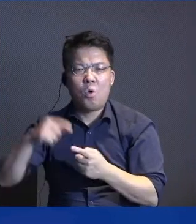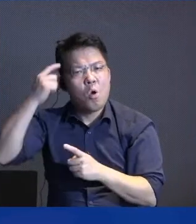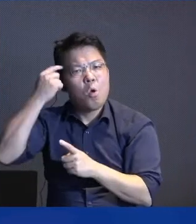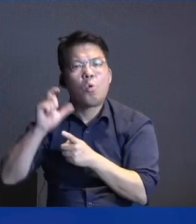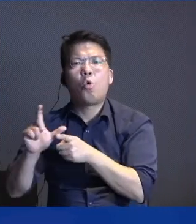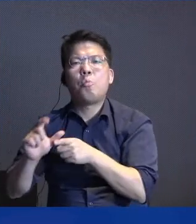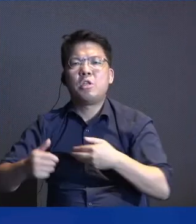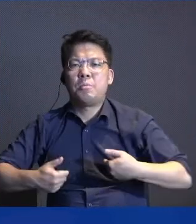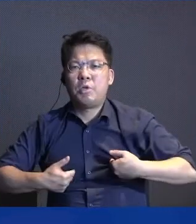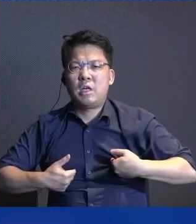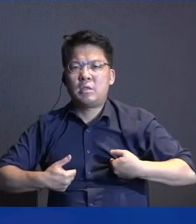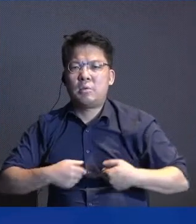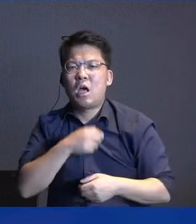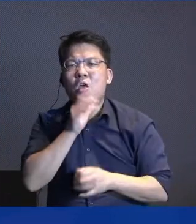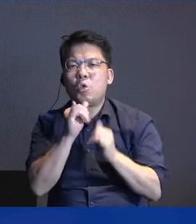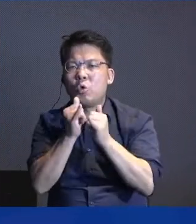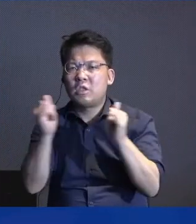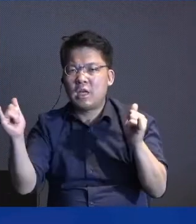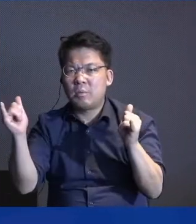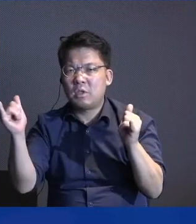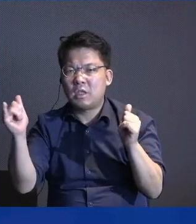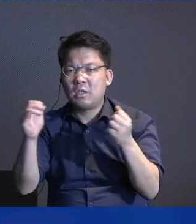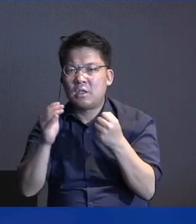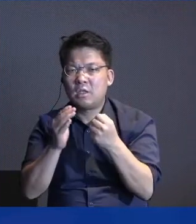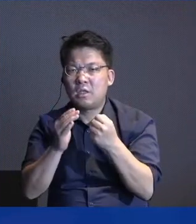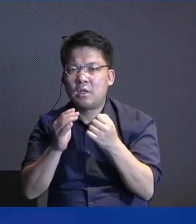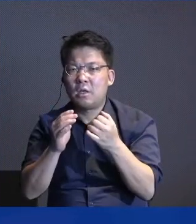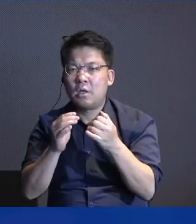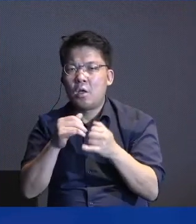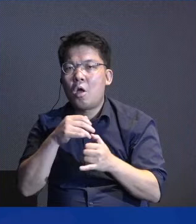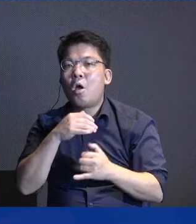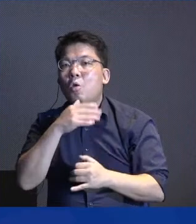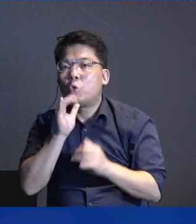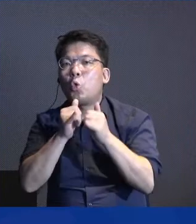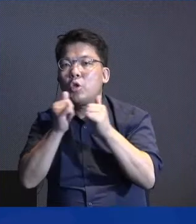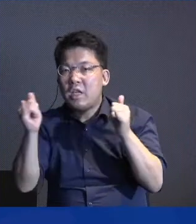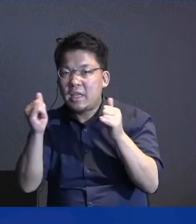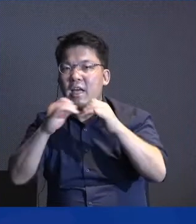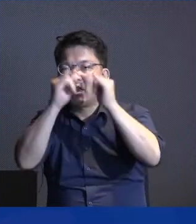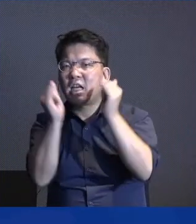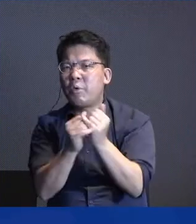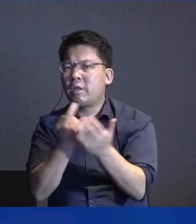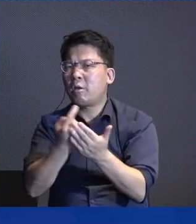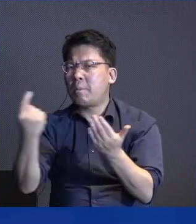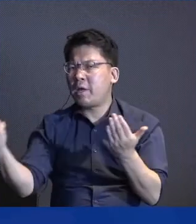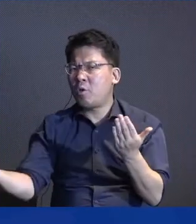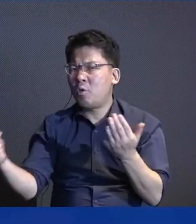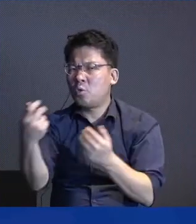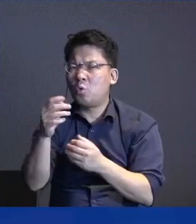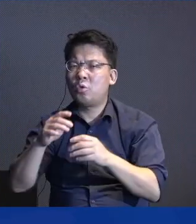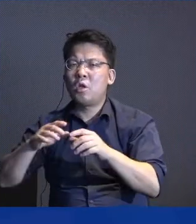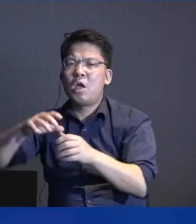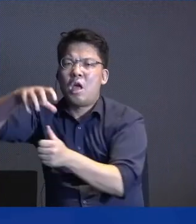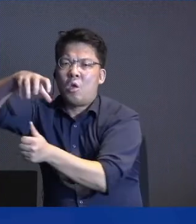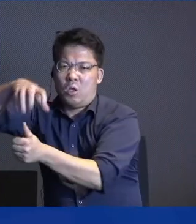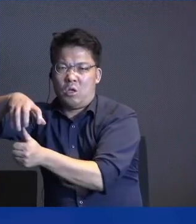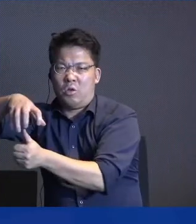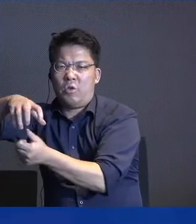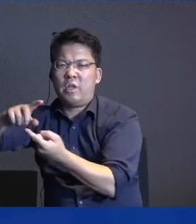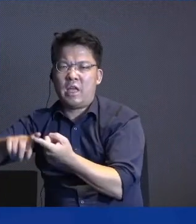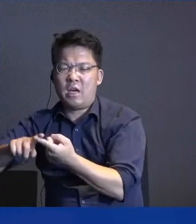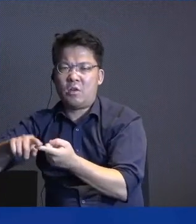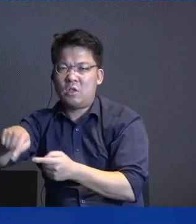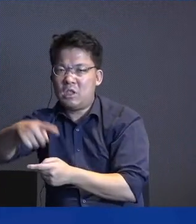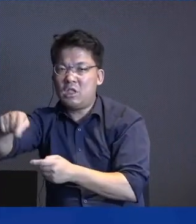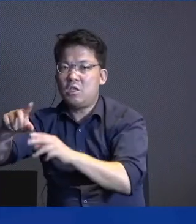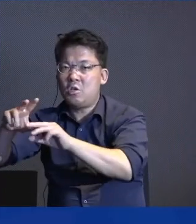ideation, with an emphasis on problem that should be addressed first. But finding during the